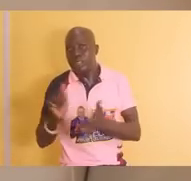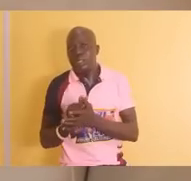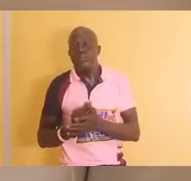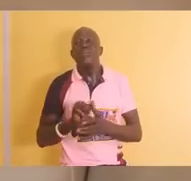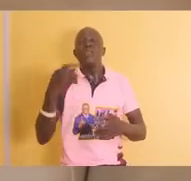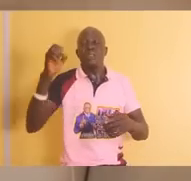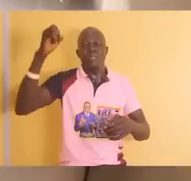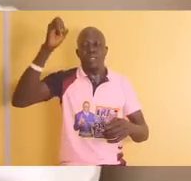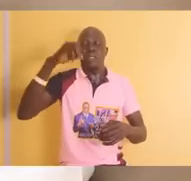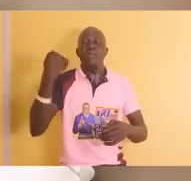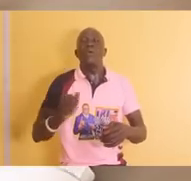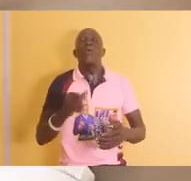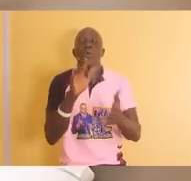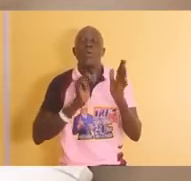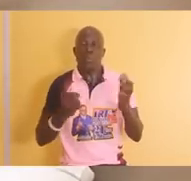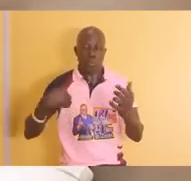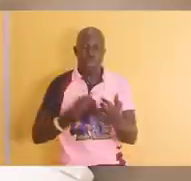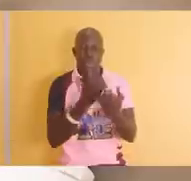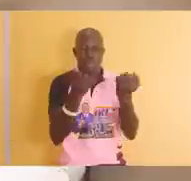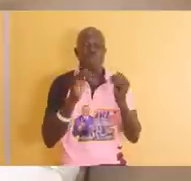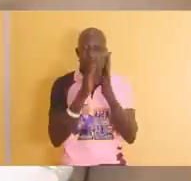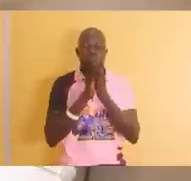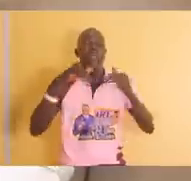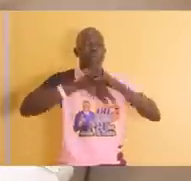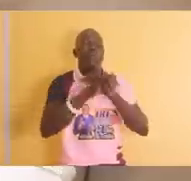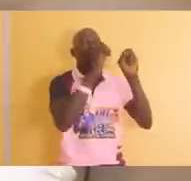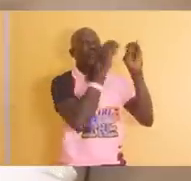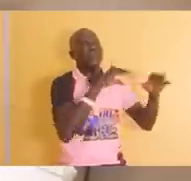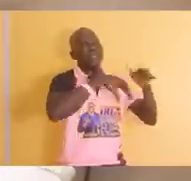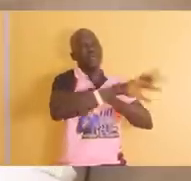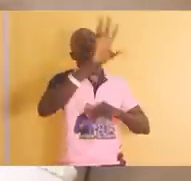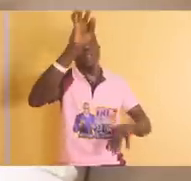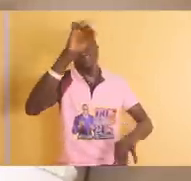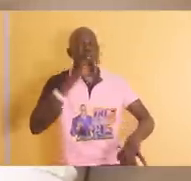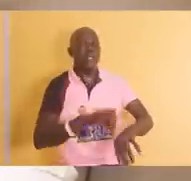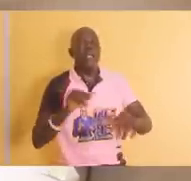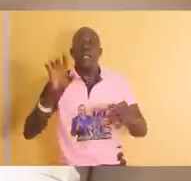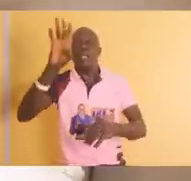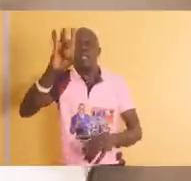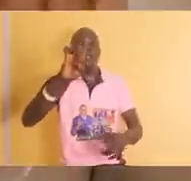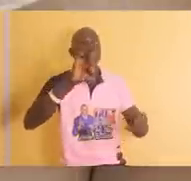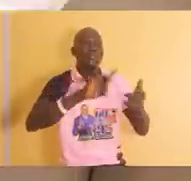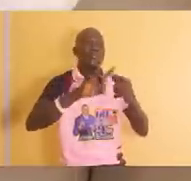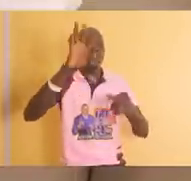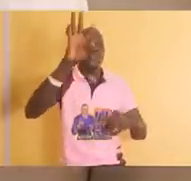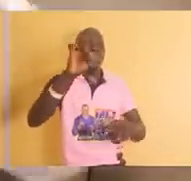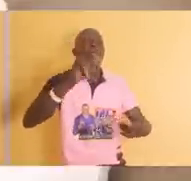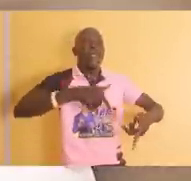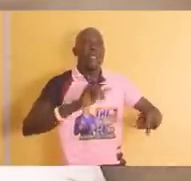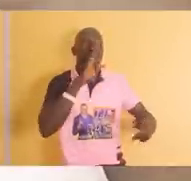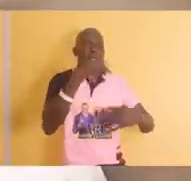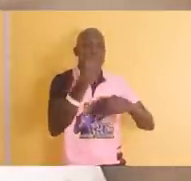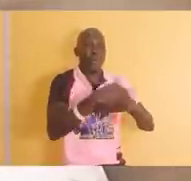forget adwa ibo ko la la fe ba la gbumba sanu ni fego la gbumelo agbumejo ki bread e ko wa